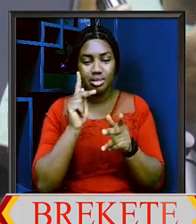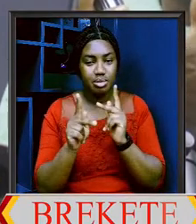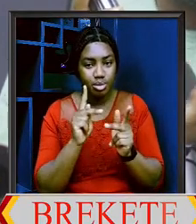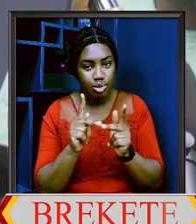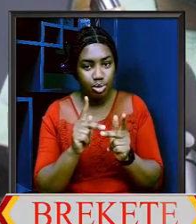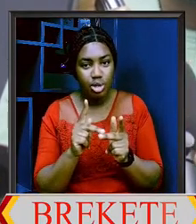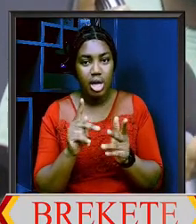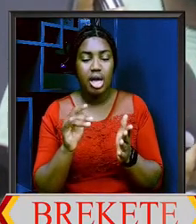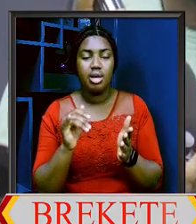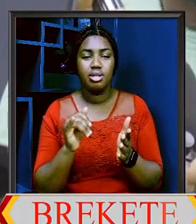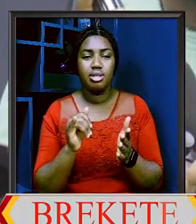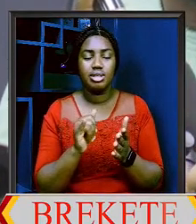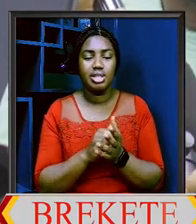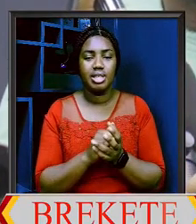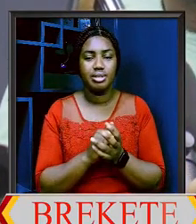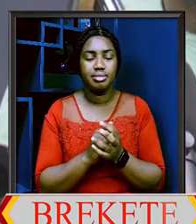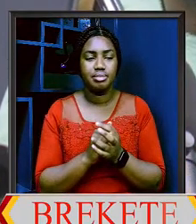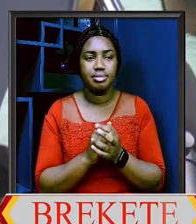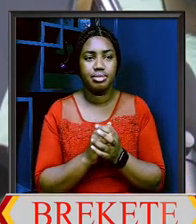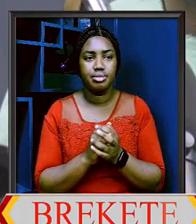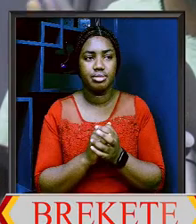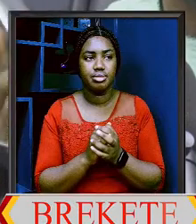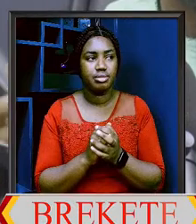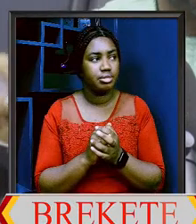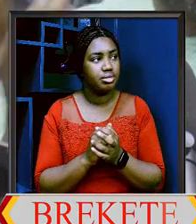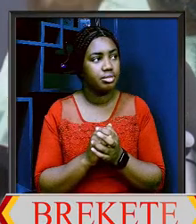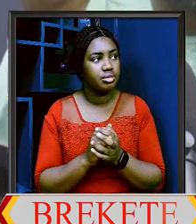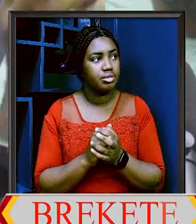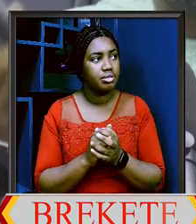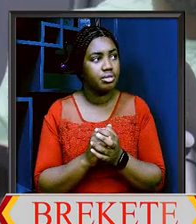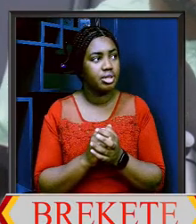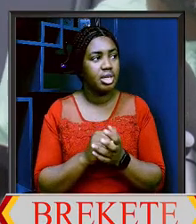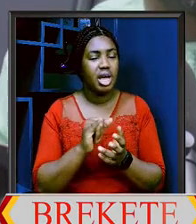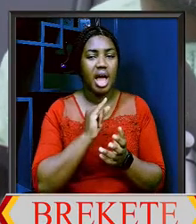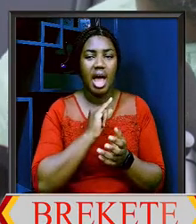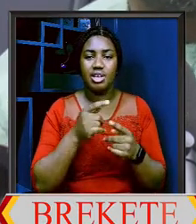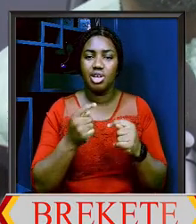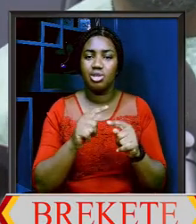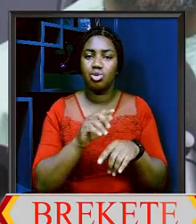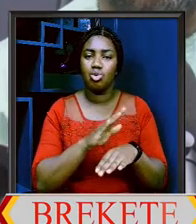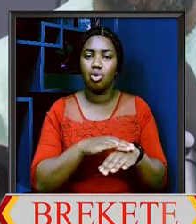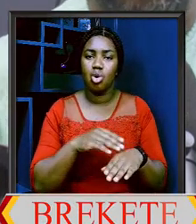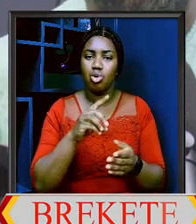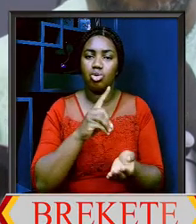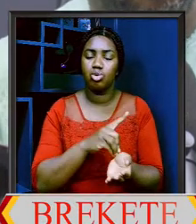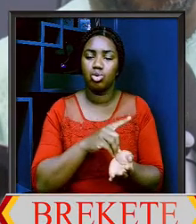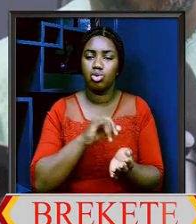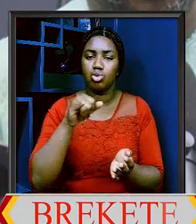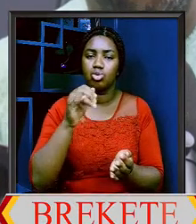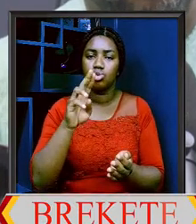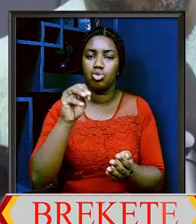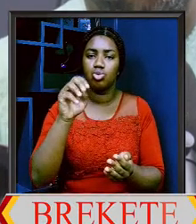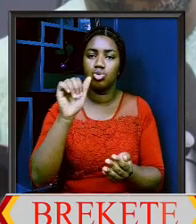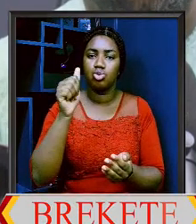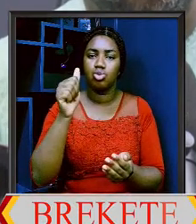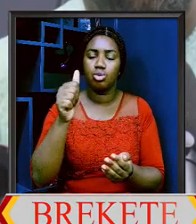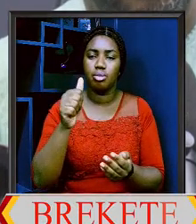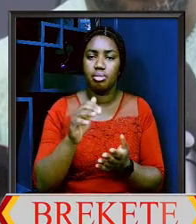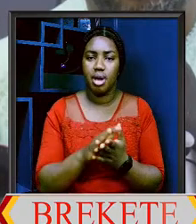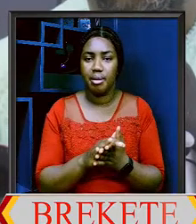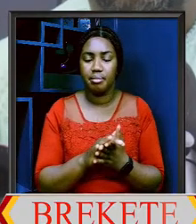where way there for now Dr director reforms coordination and